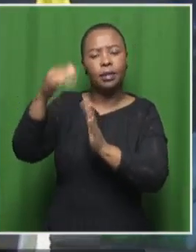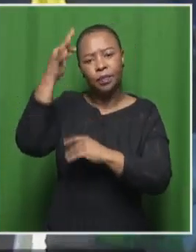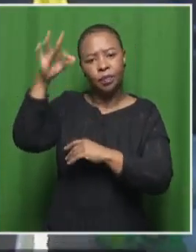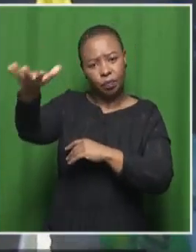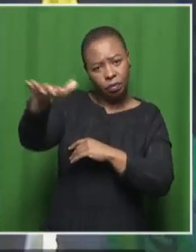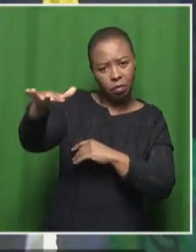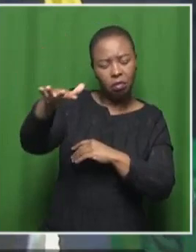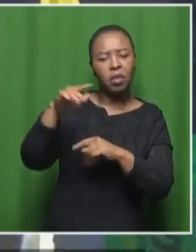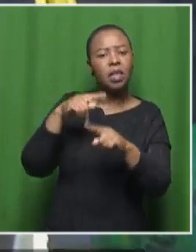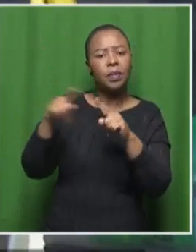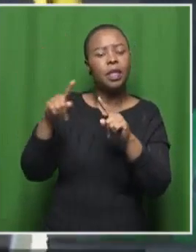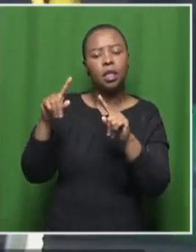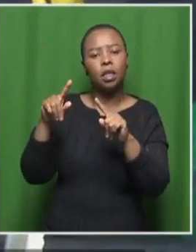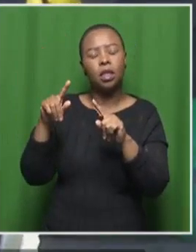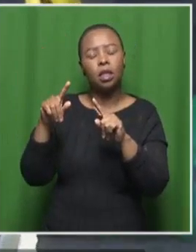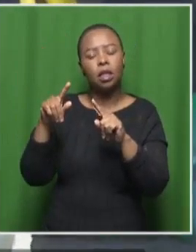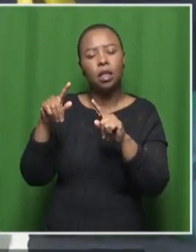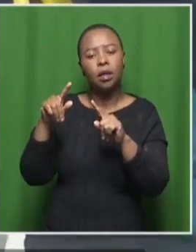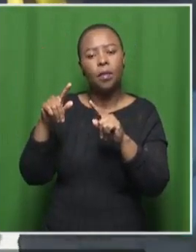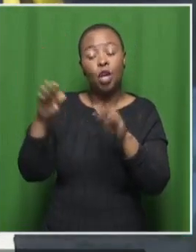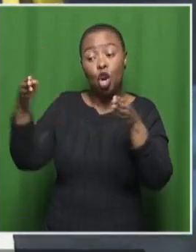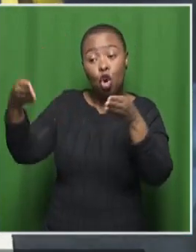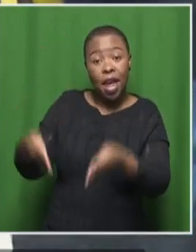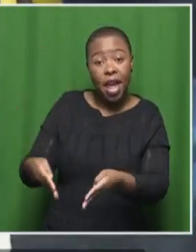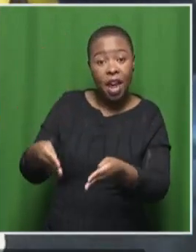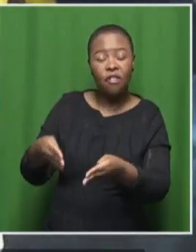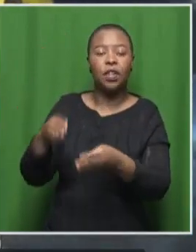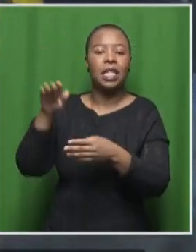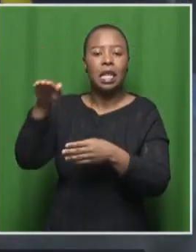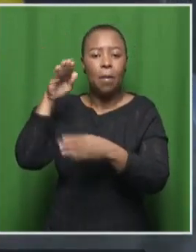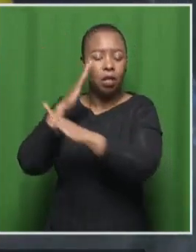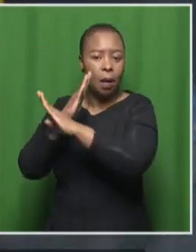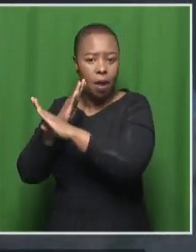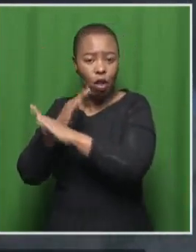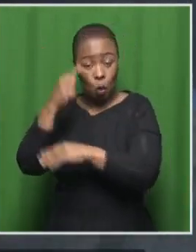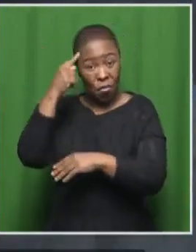had in the organized graves of Zimbabwe and Zambia. Is it going to be a difficult